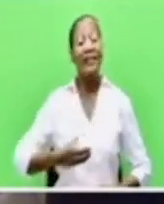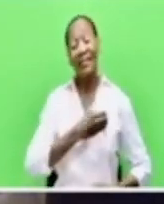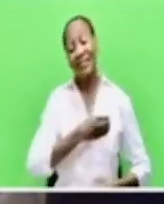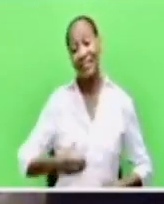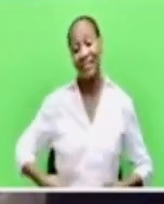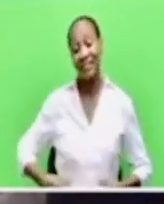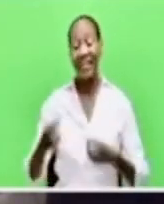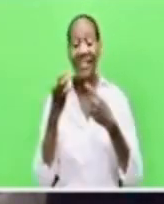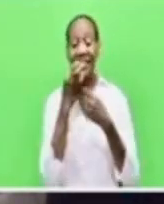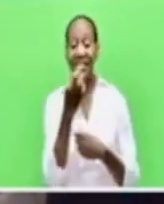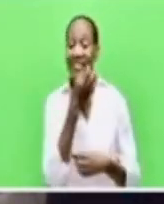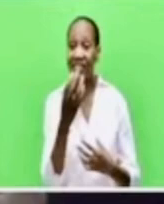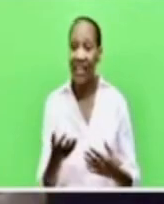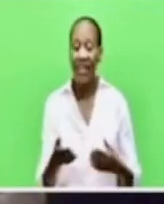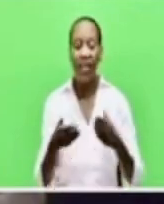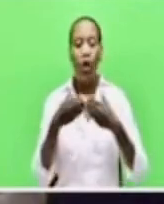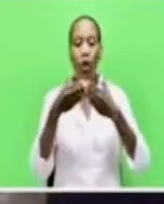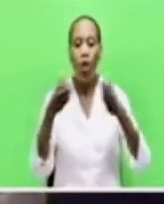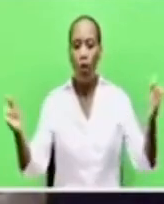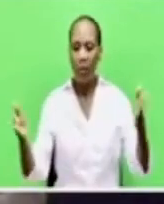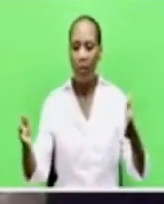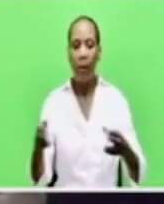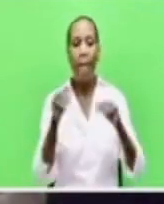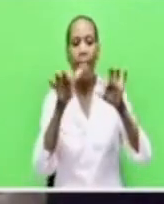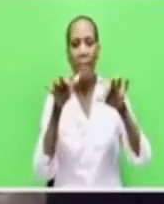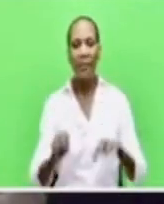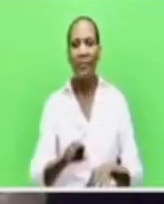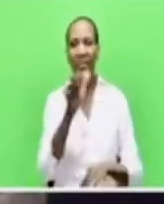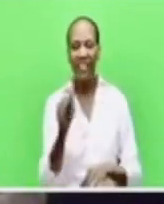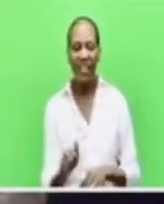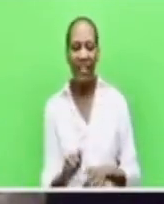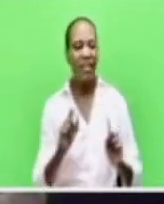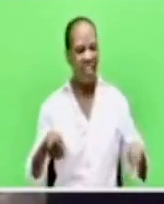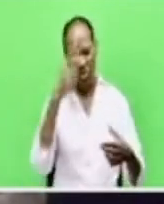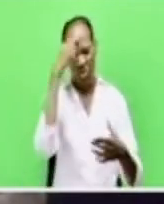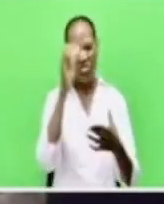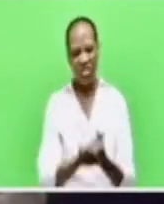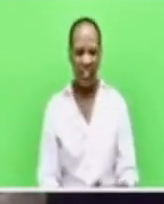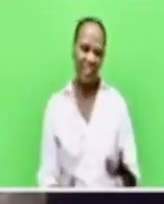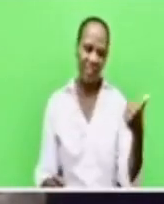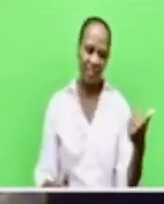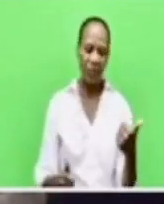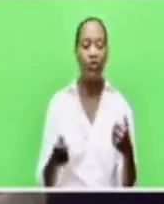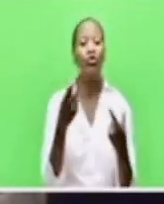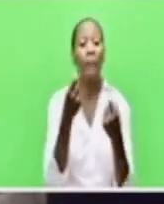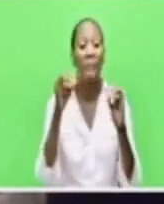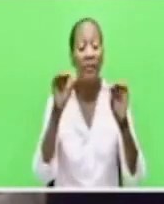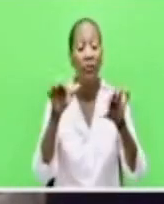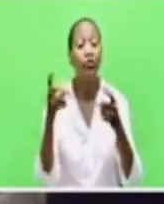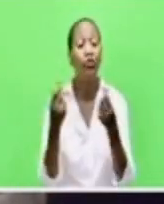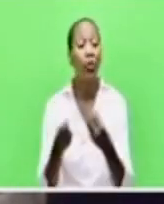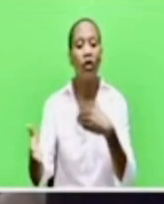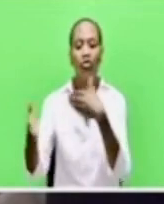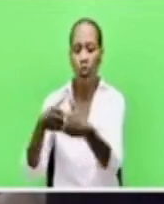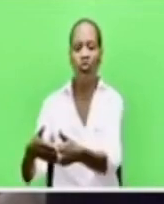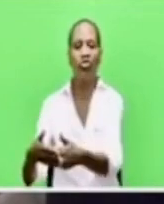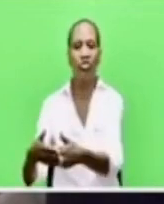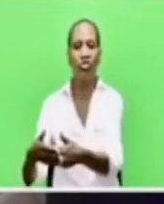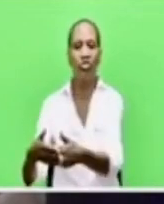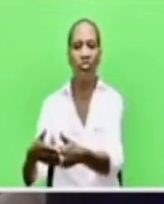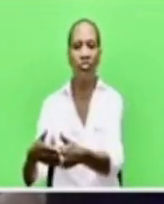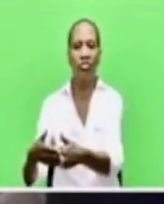says, "Open, I will protect you," they say, "We can't trust you." They closed. Even this one of the